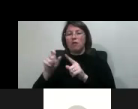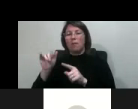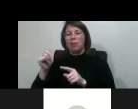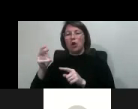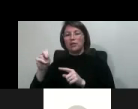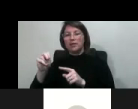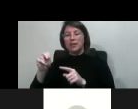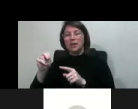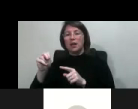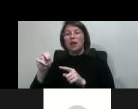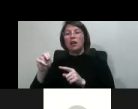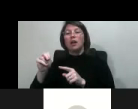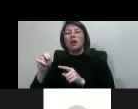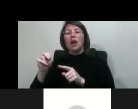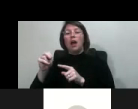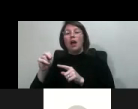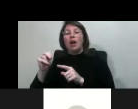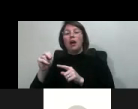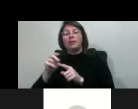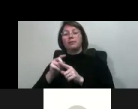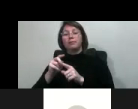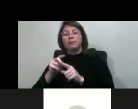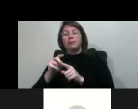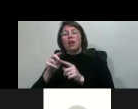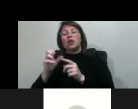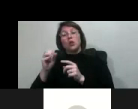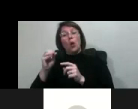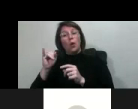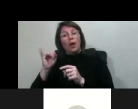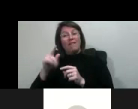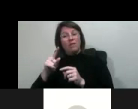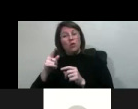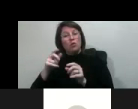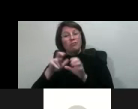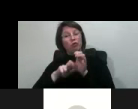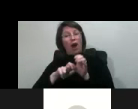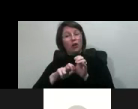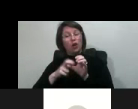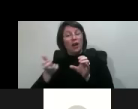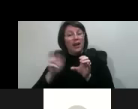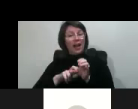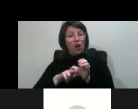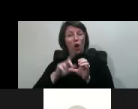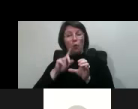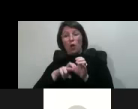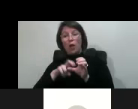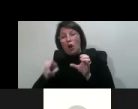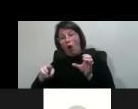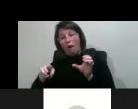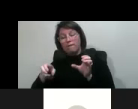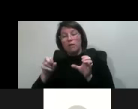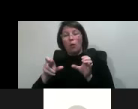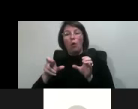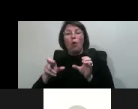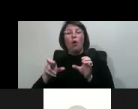to Littleton or from Littleton in. So if you are a rider getting on, you would get off in Littleton, or if Littleton's your starting point,